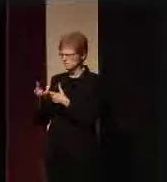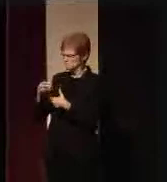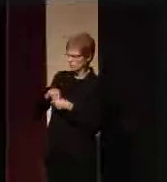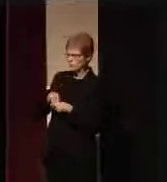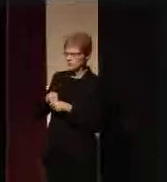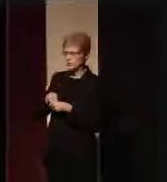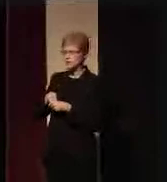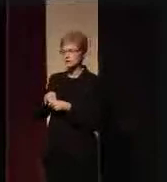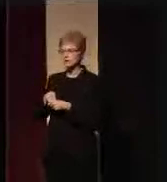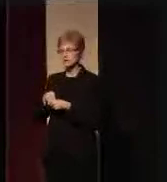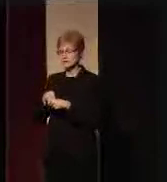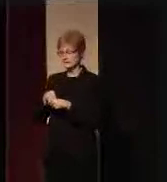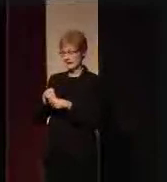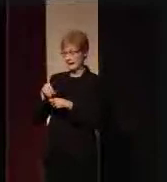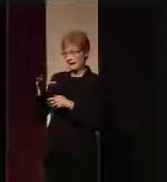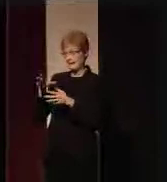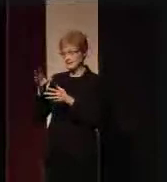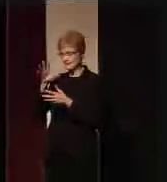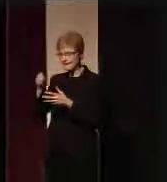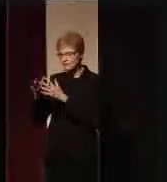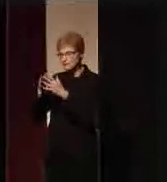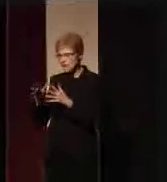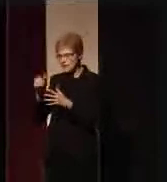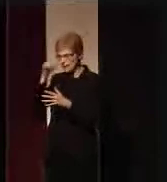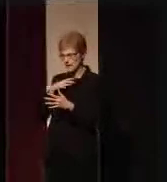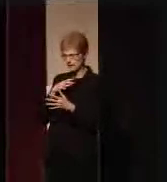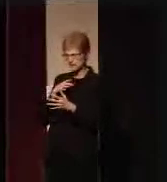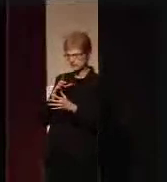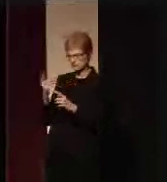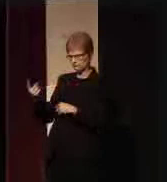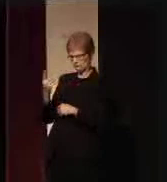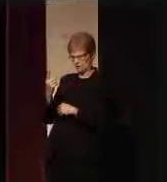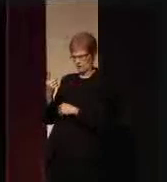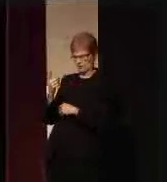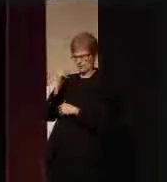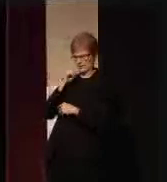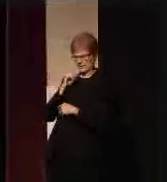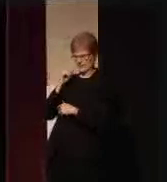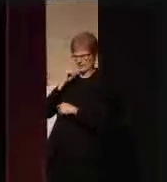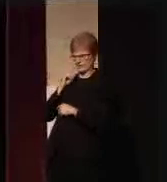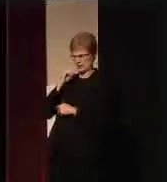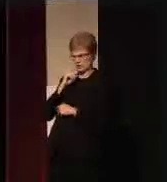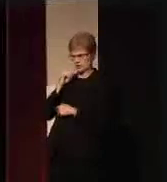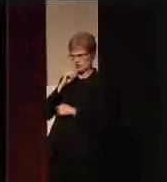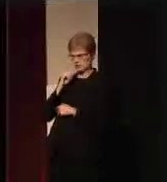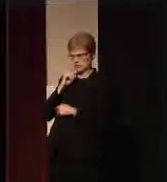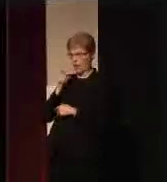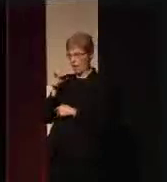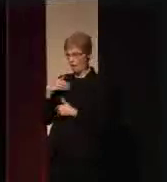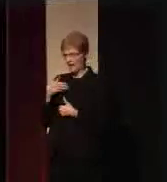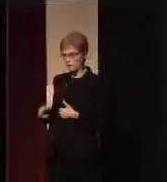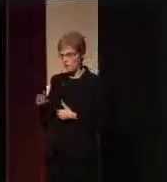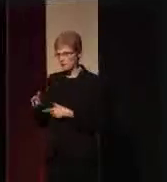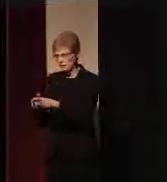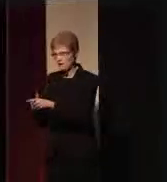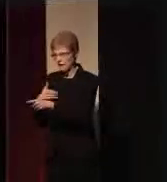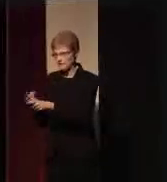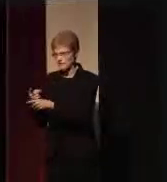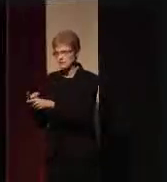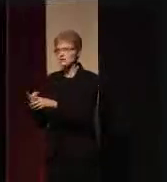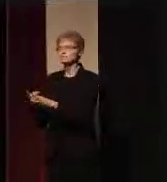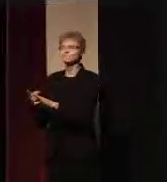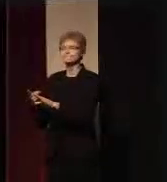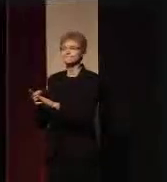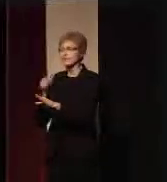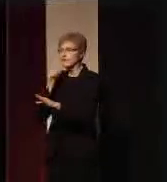that African-American men are suspicious that many of us see weapons in their hands when there are none, for example. In another